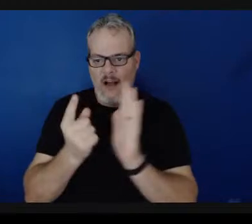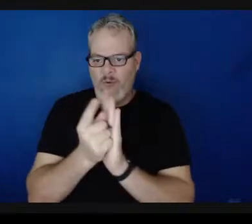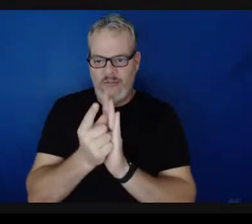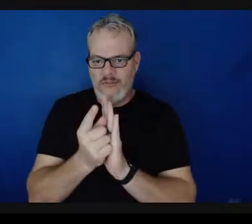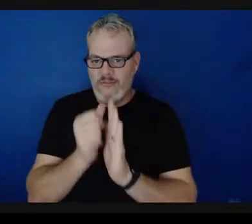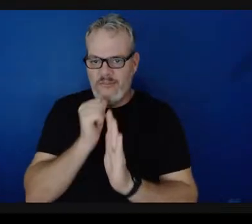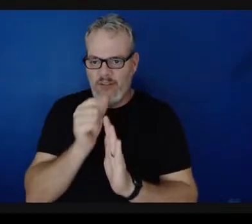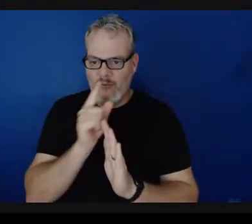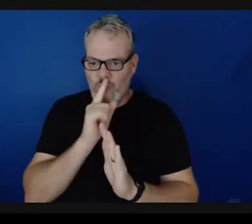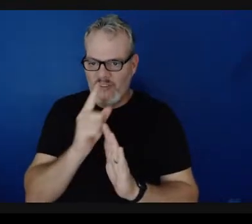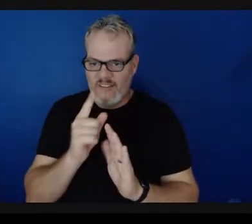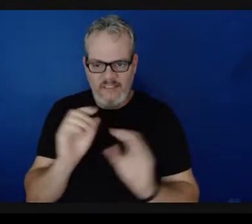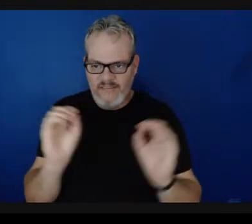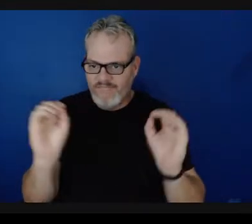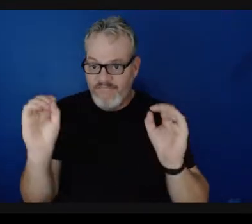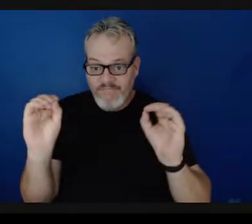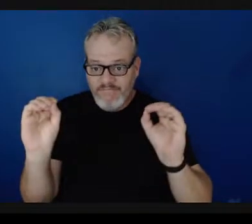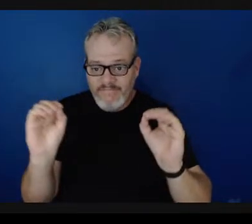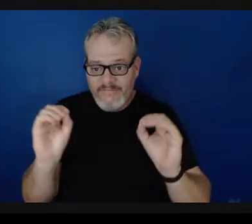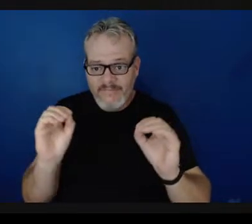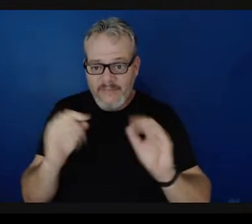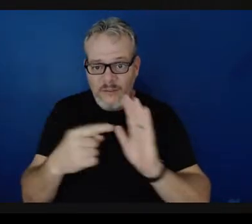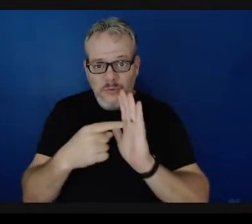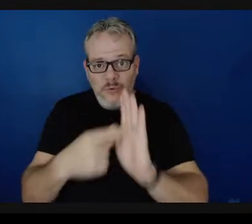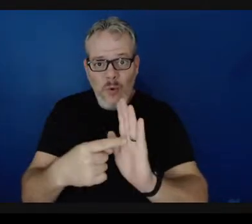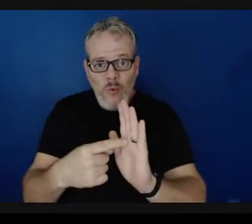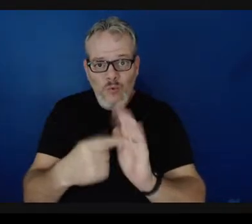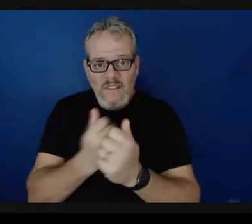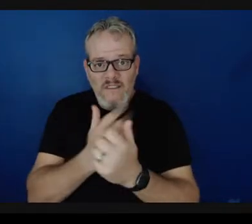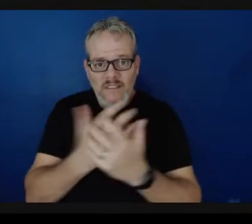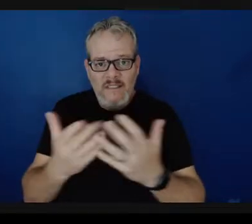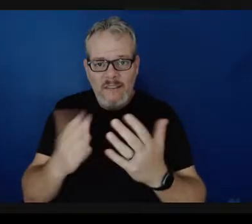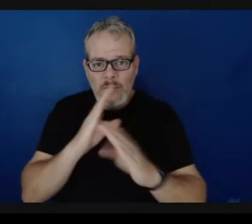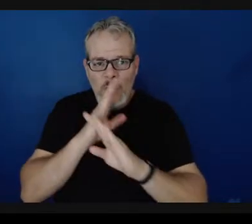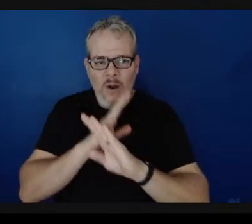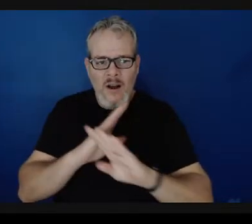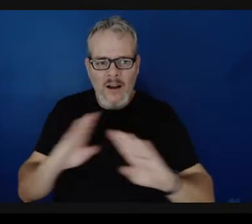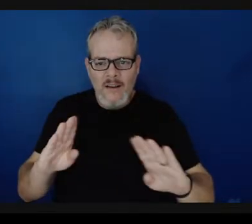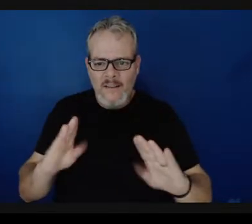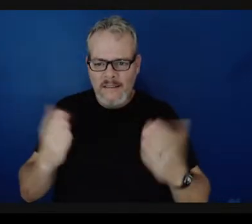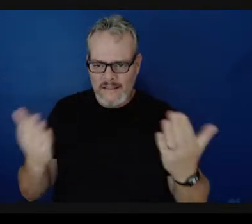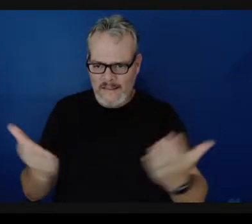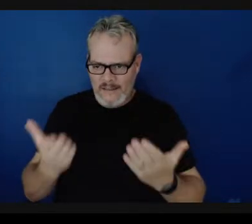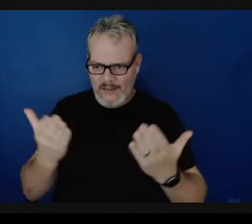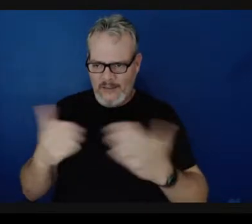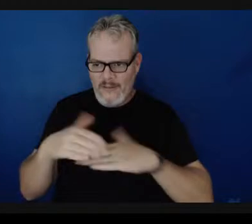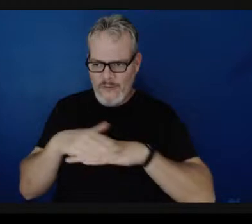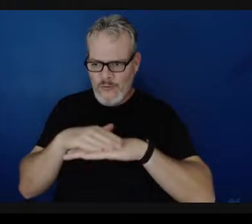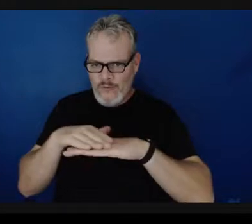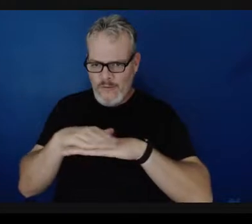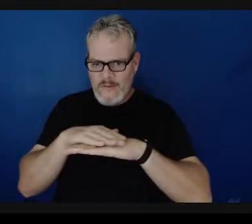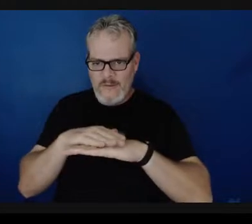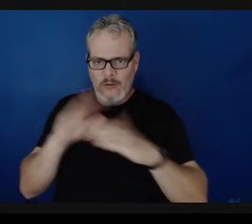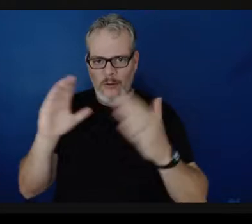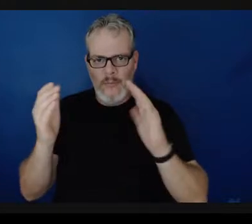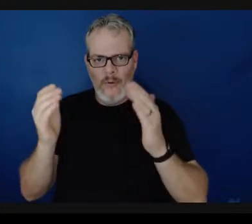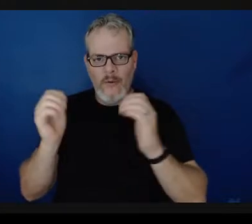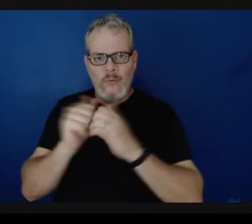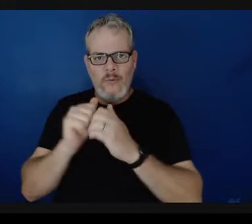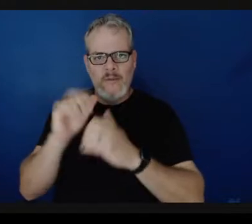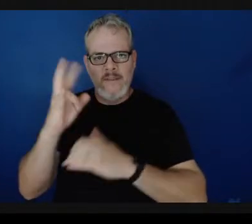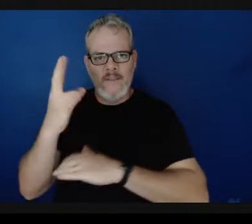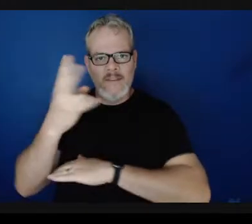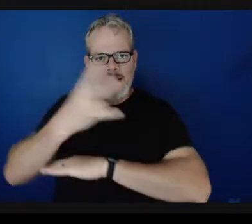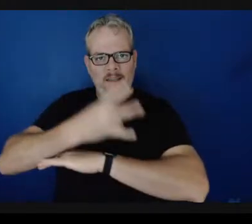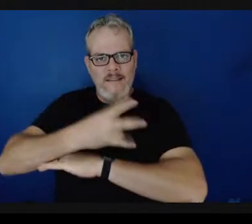And that once again shows how quiet things are at the surface here. And we go back to the last 7 days, all magnitudes, and